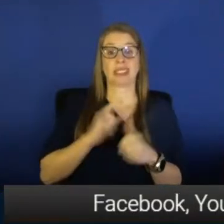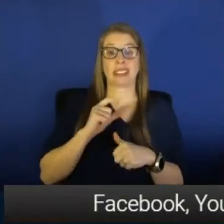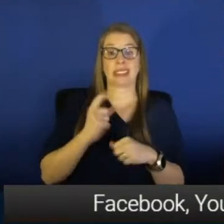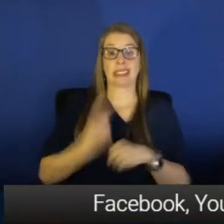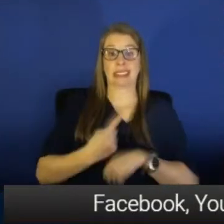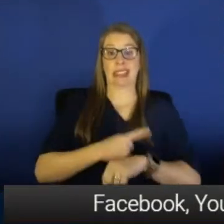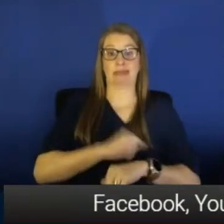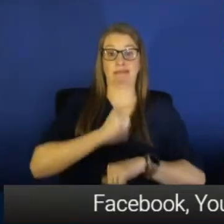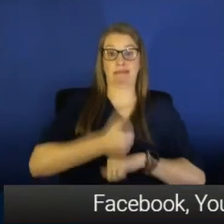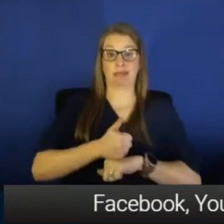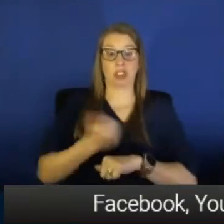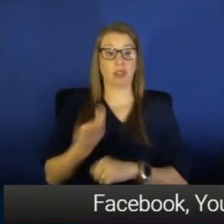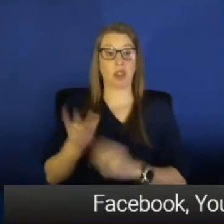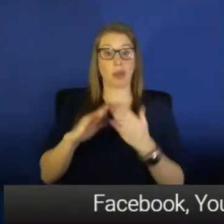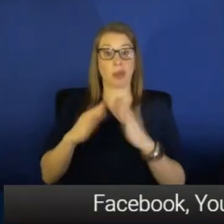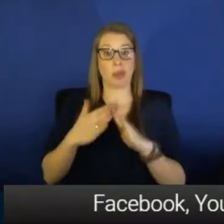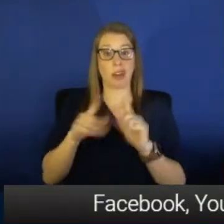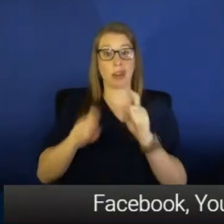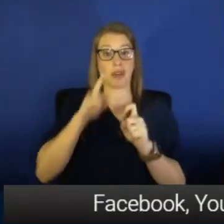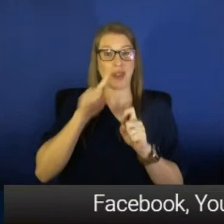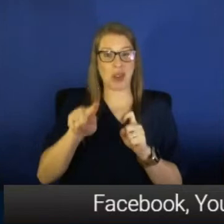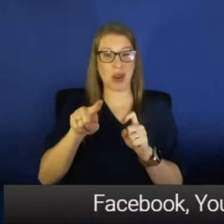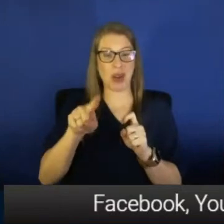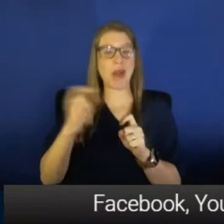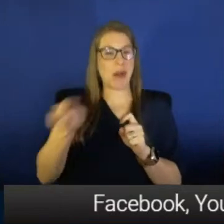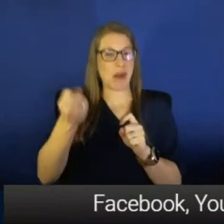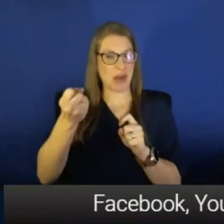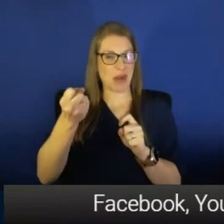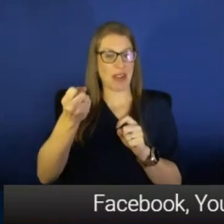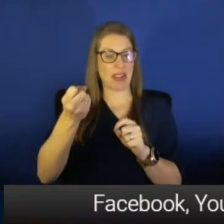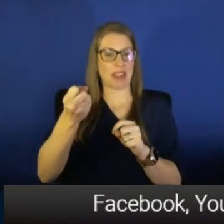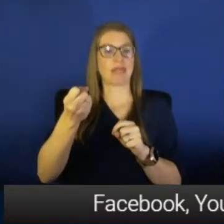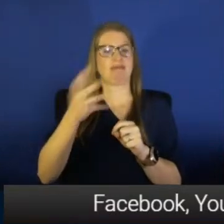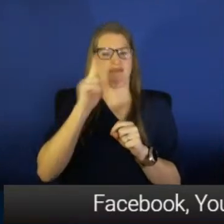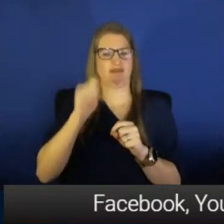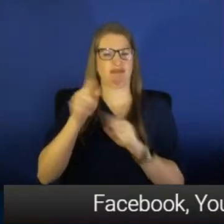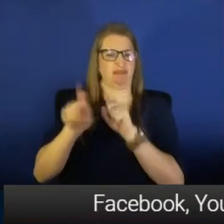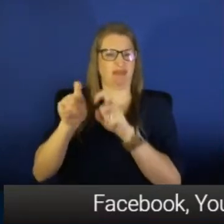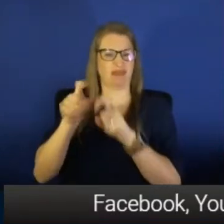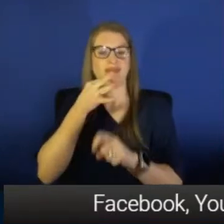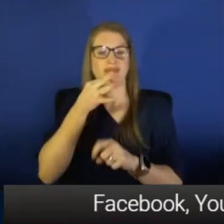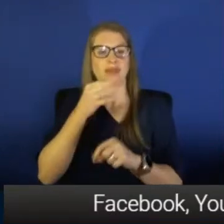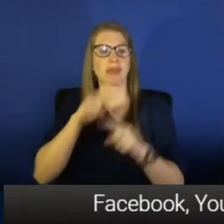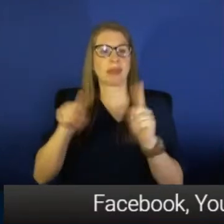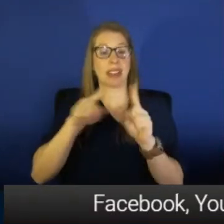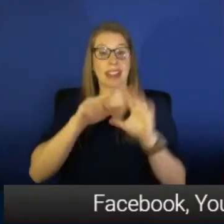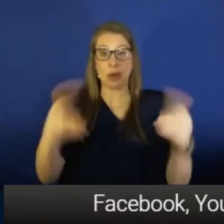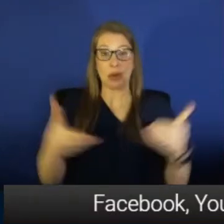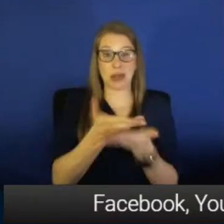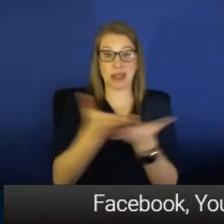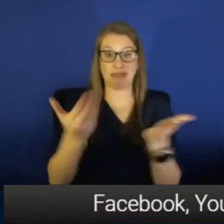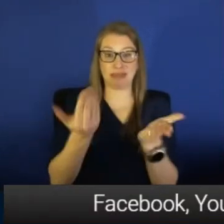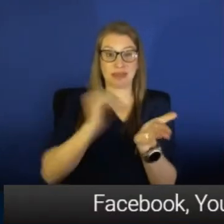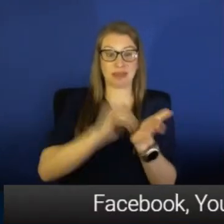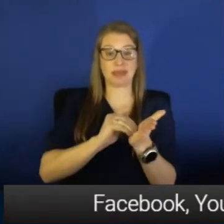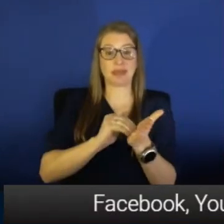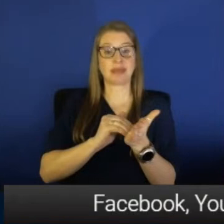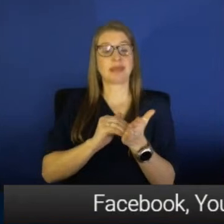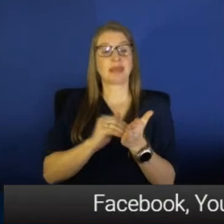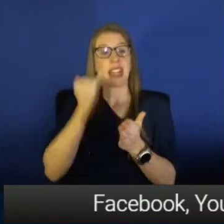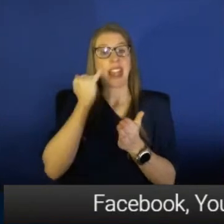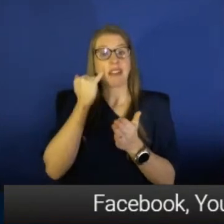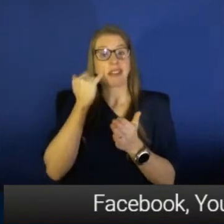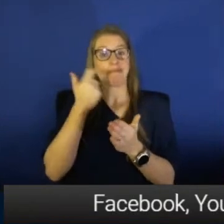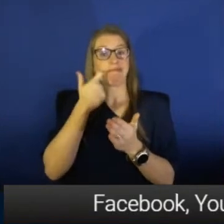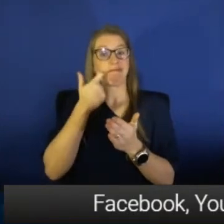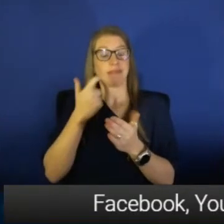have a few community questions for you. I'm going to get back with you here in just a moment, but I want to reintroduce you, if you're just now joining us, to KU Chancellor